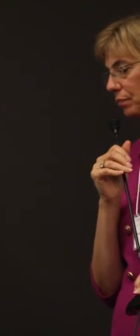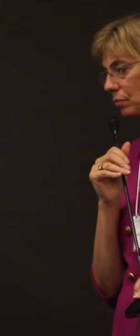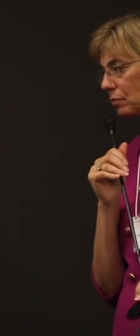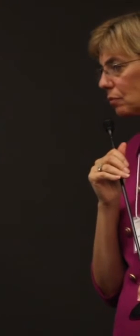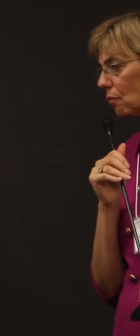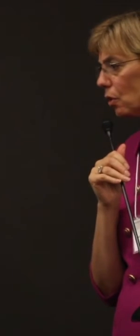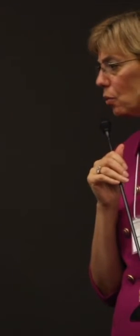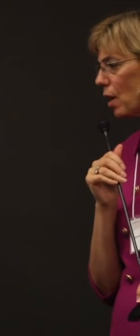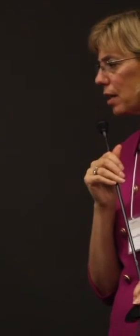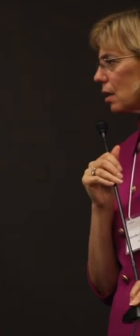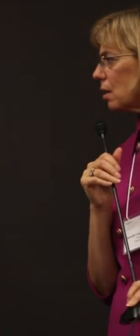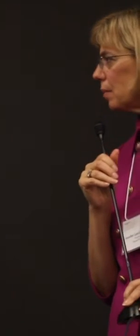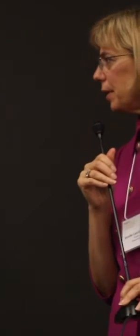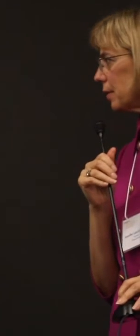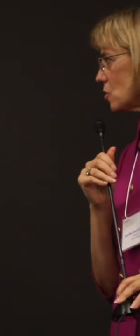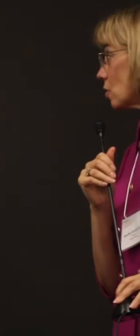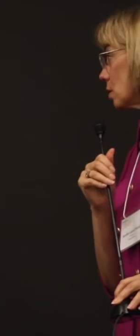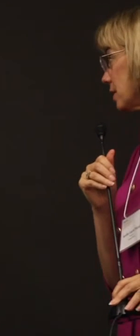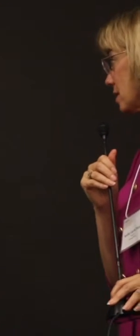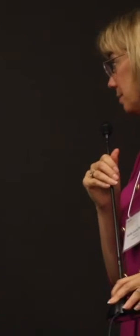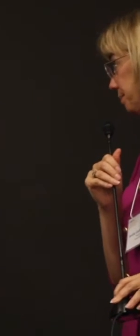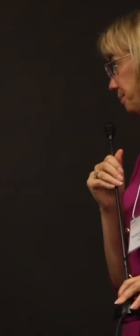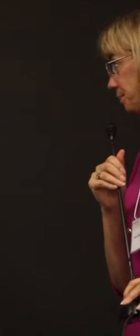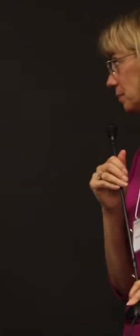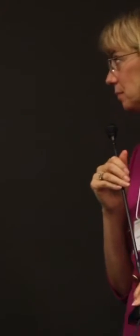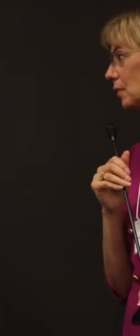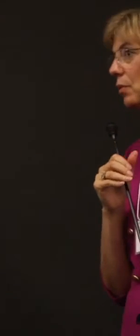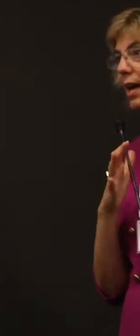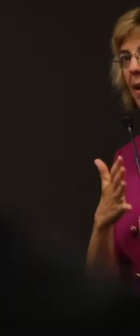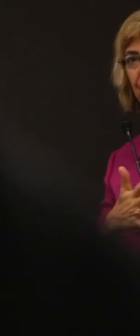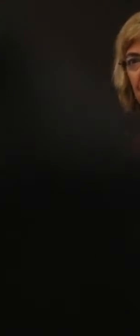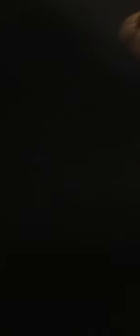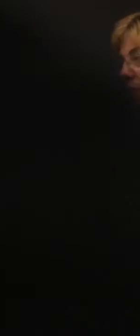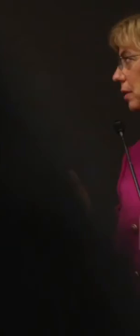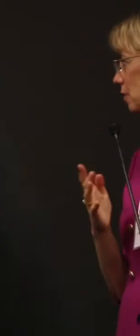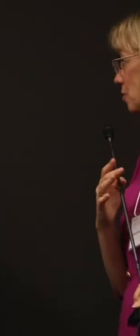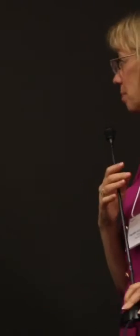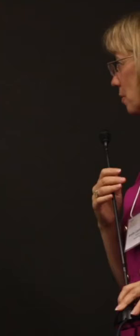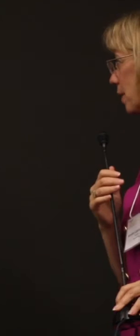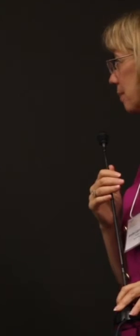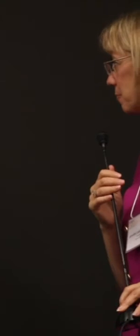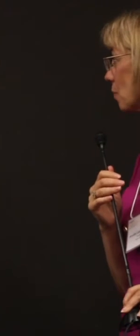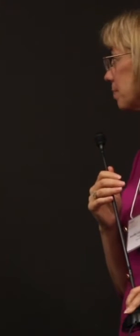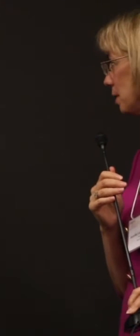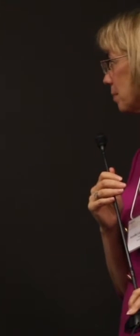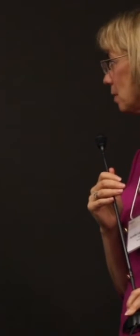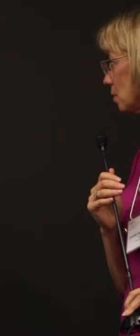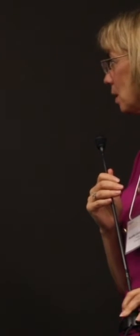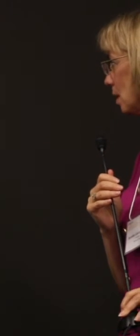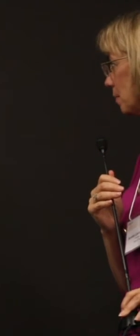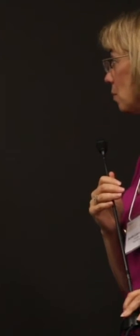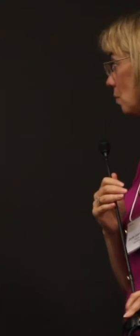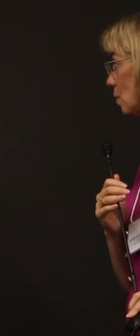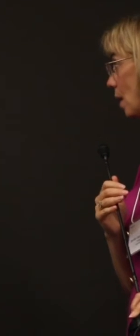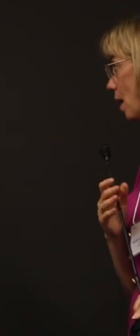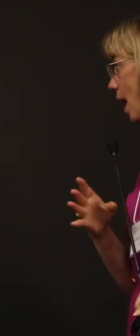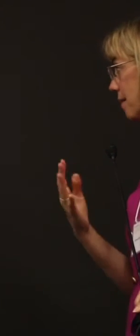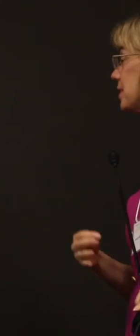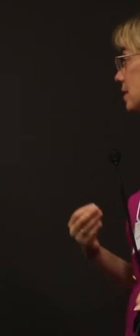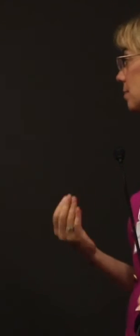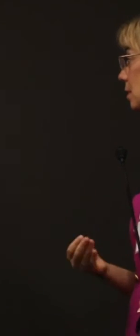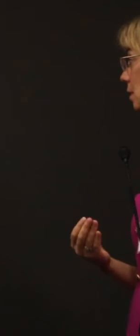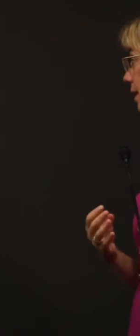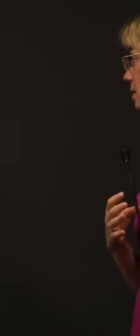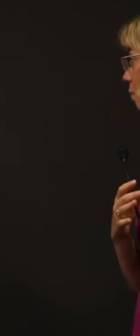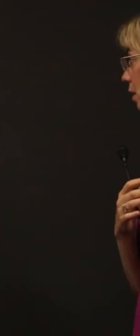disability who wanted a career in journalism, we have a national leadership program for people who